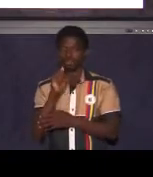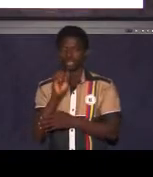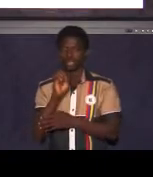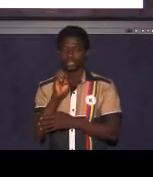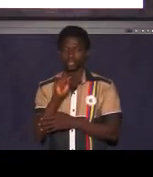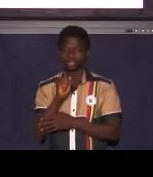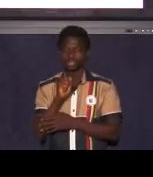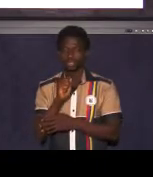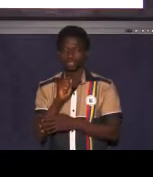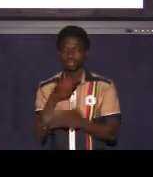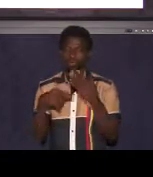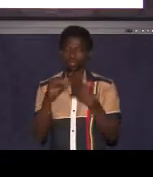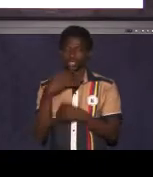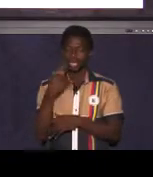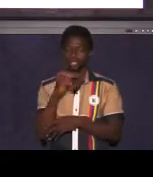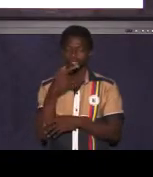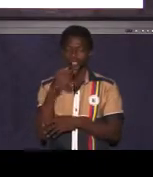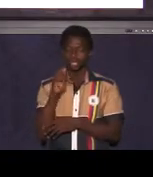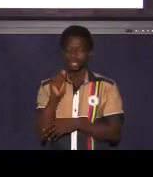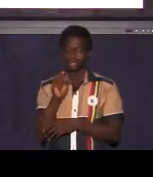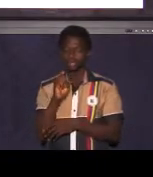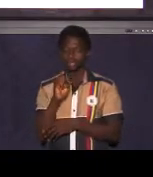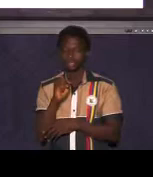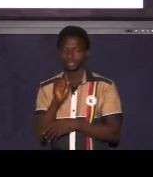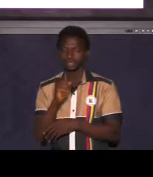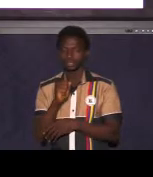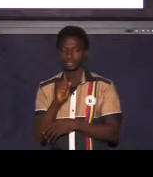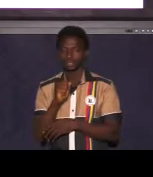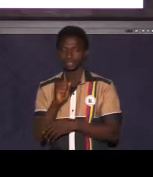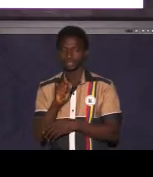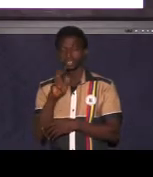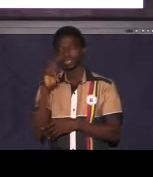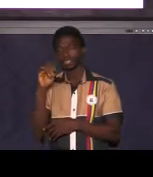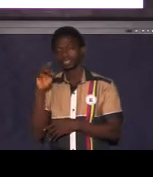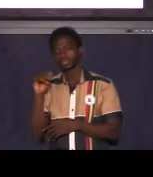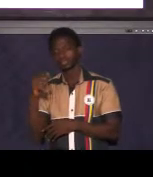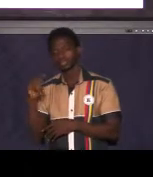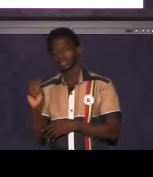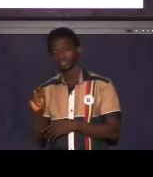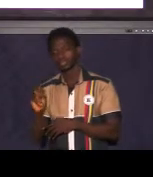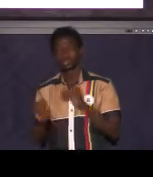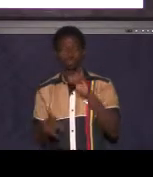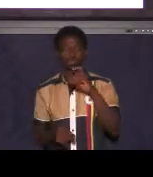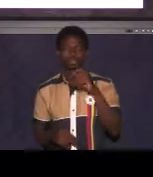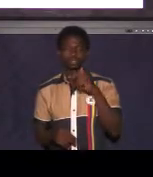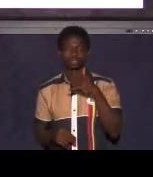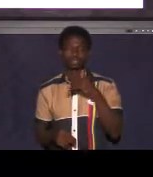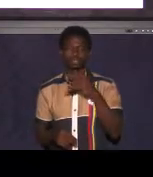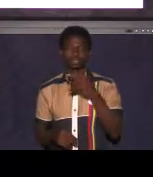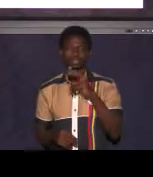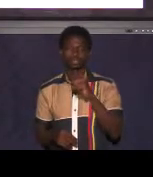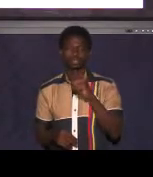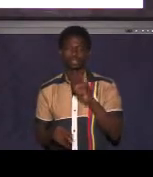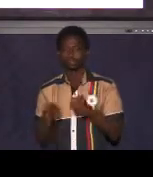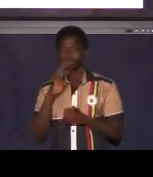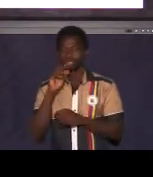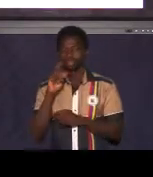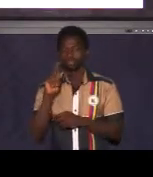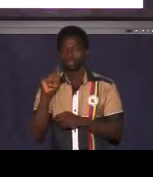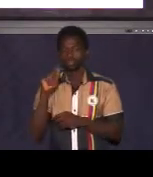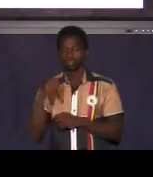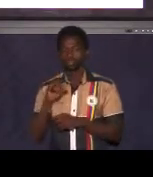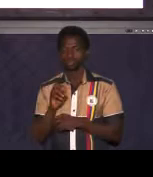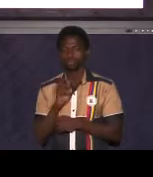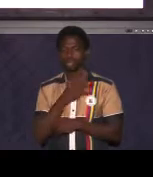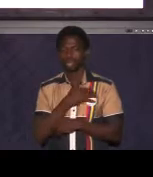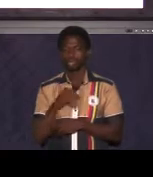air is made of gases, what are the gases? I've talked about it. Nitrogen, oxygen, water vapor,